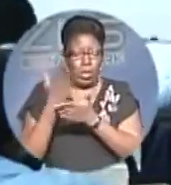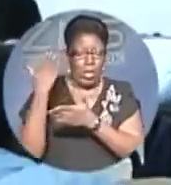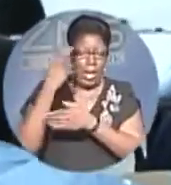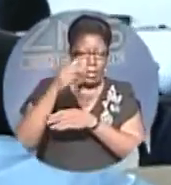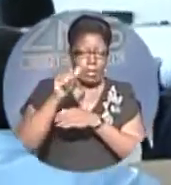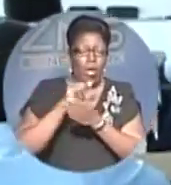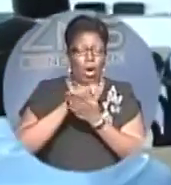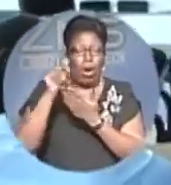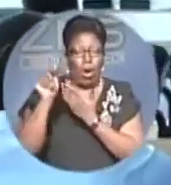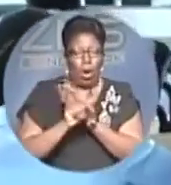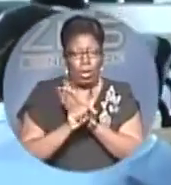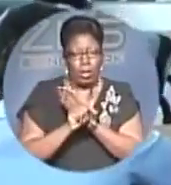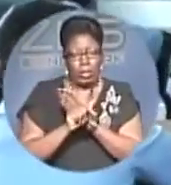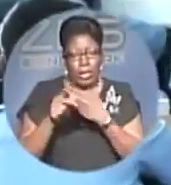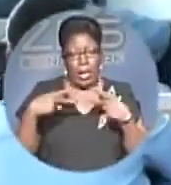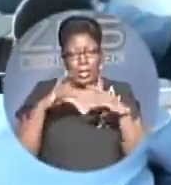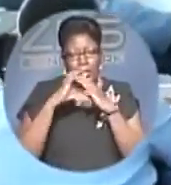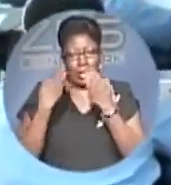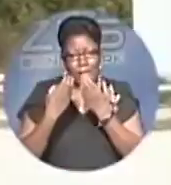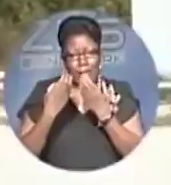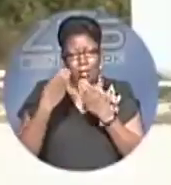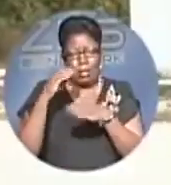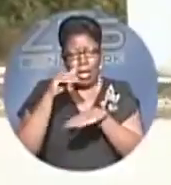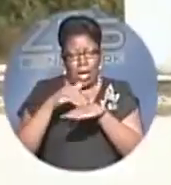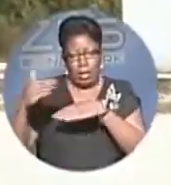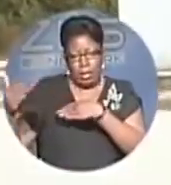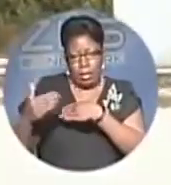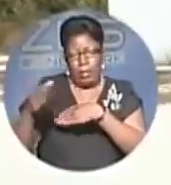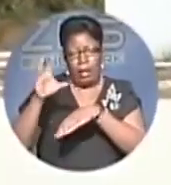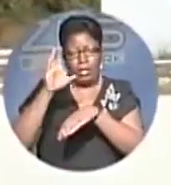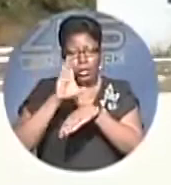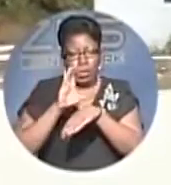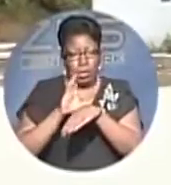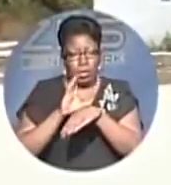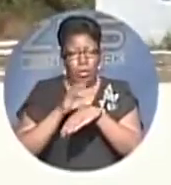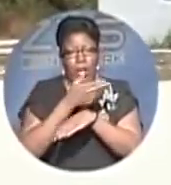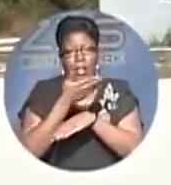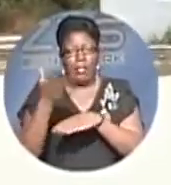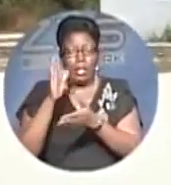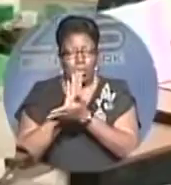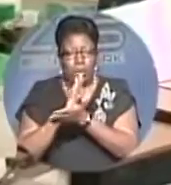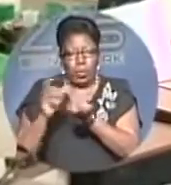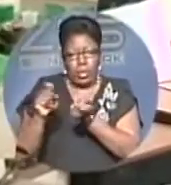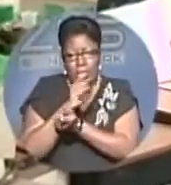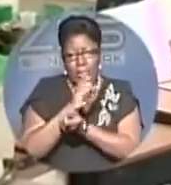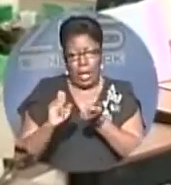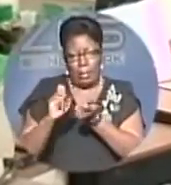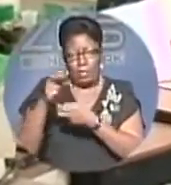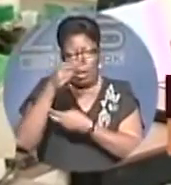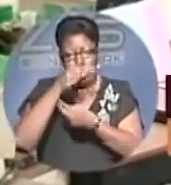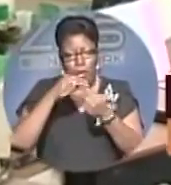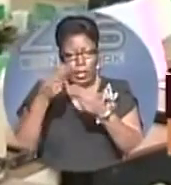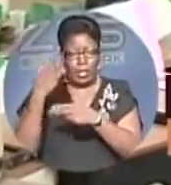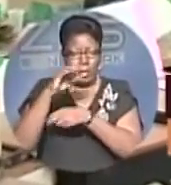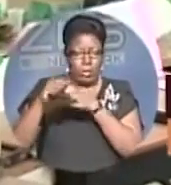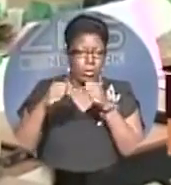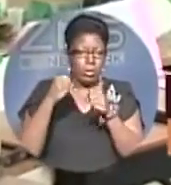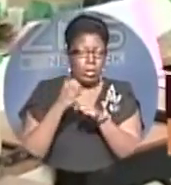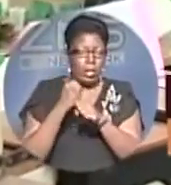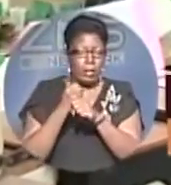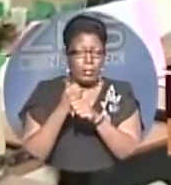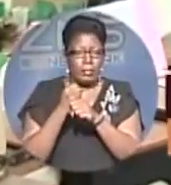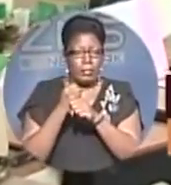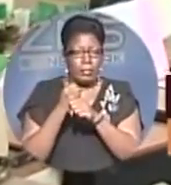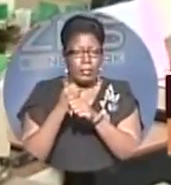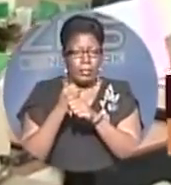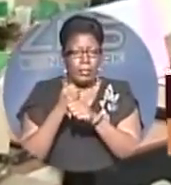had classes at a nearby church, their 100-year-old school damaged during Hurricane Irene. Acting Principal Beryl Smith says she's made